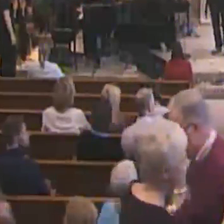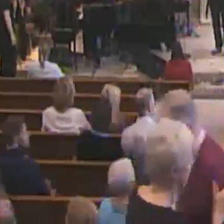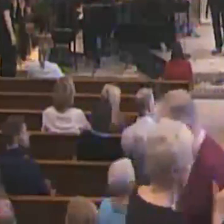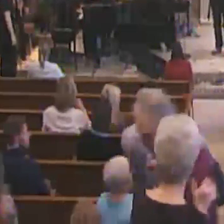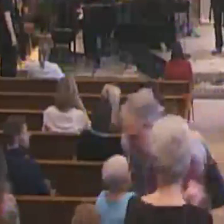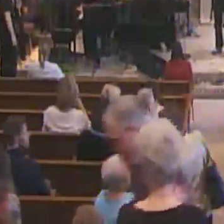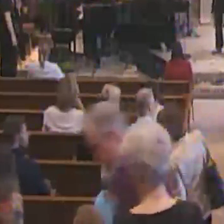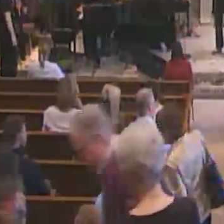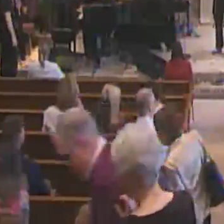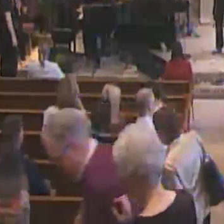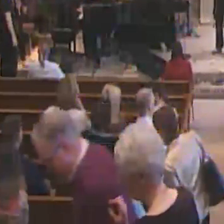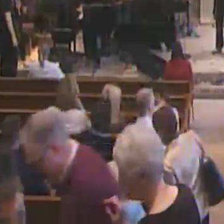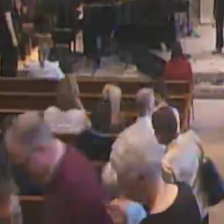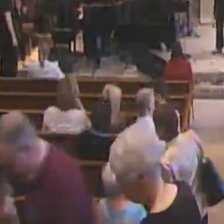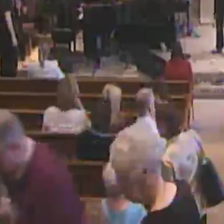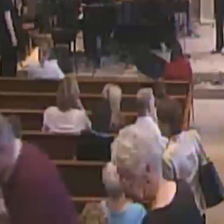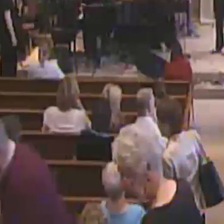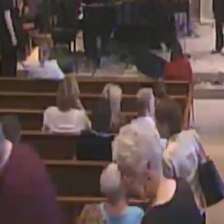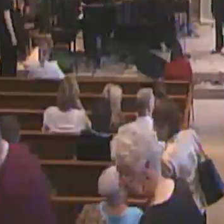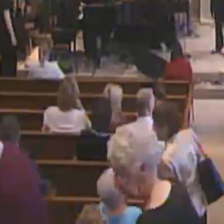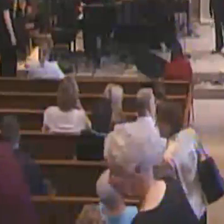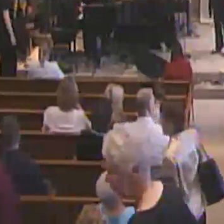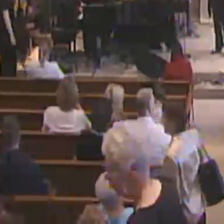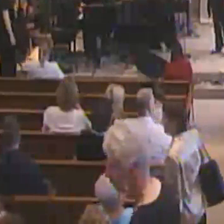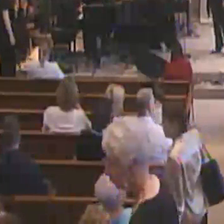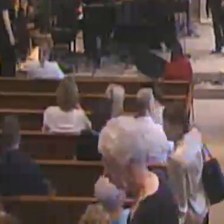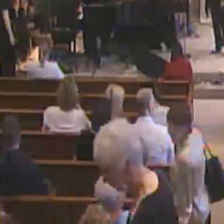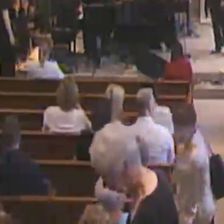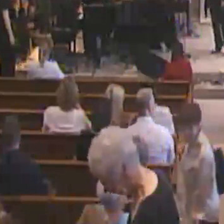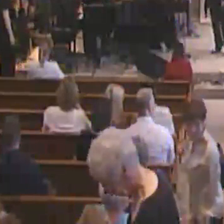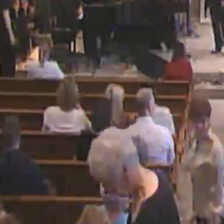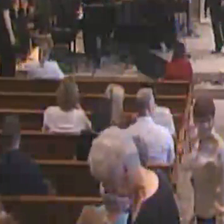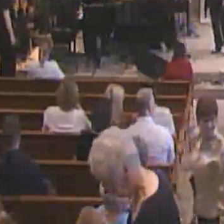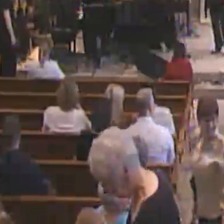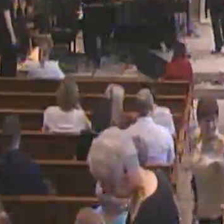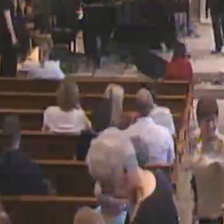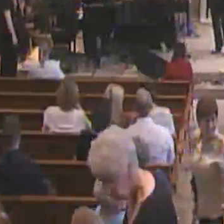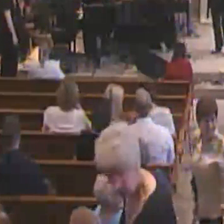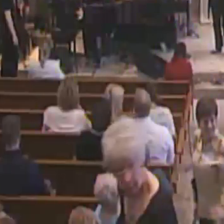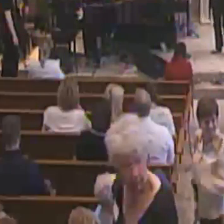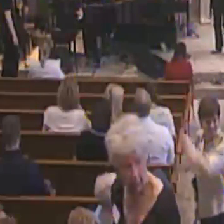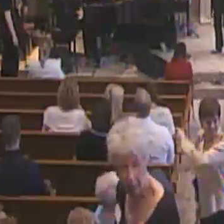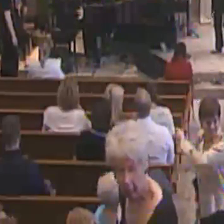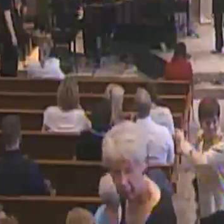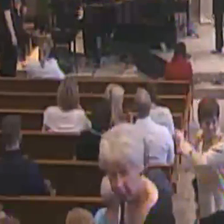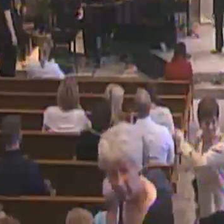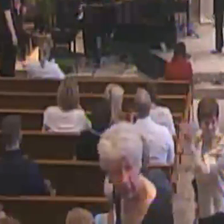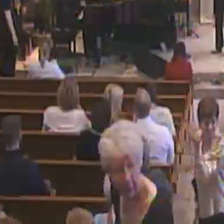will praise. Yes, every time I